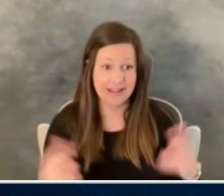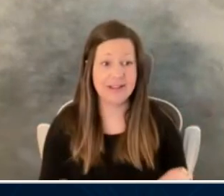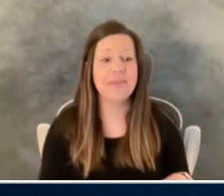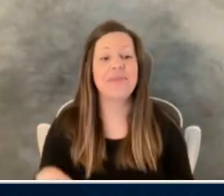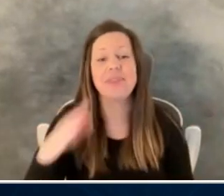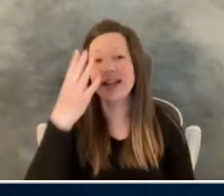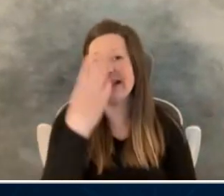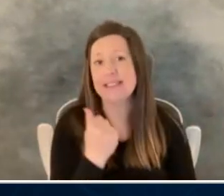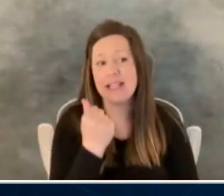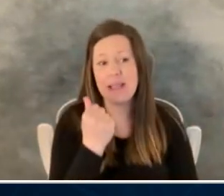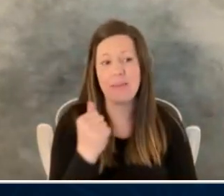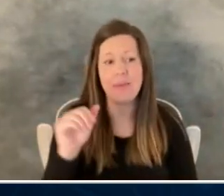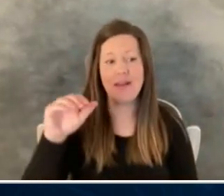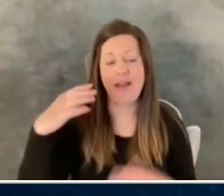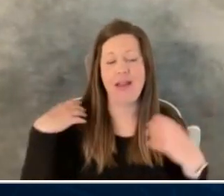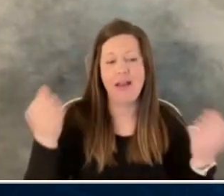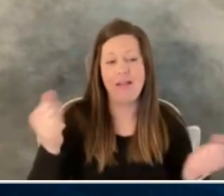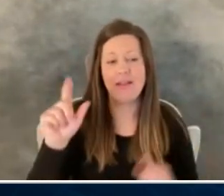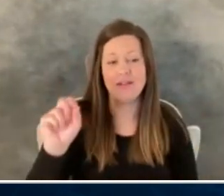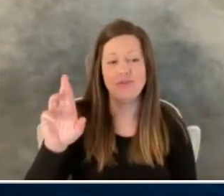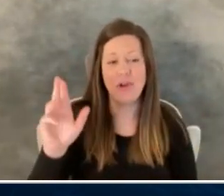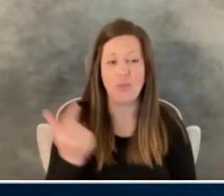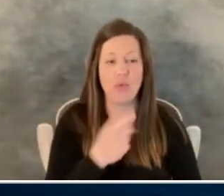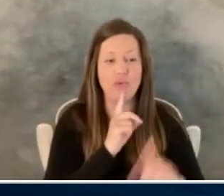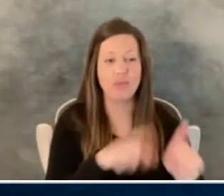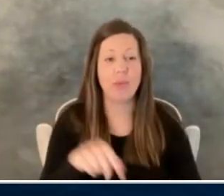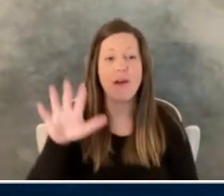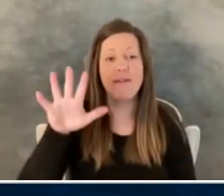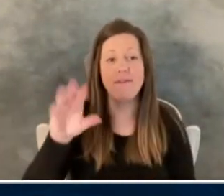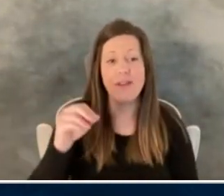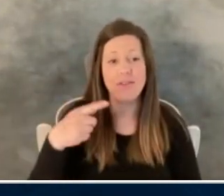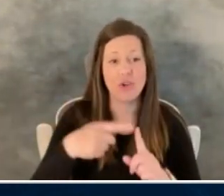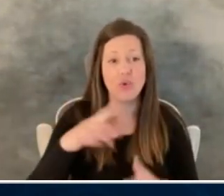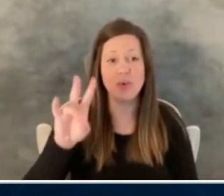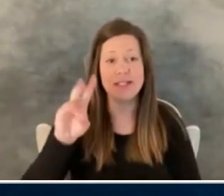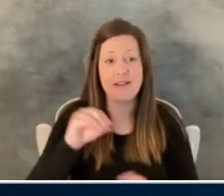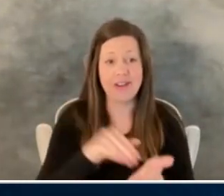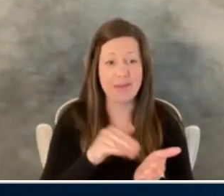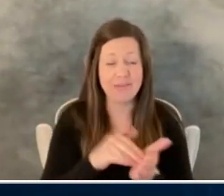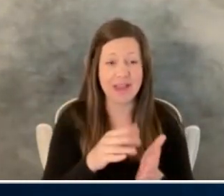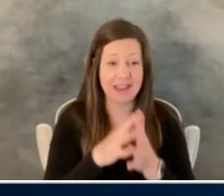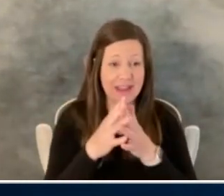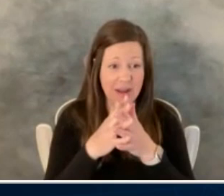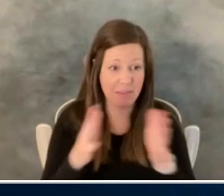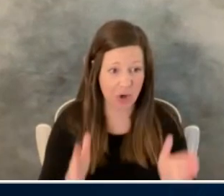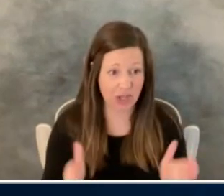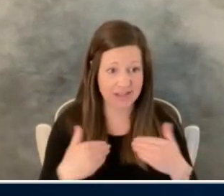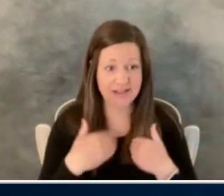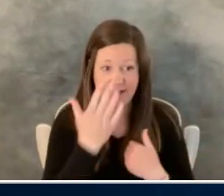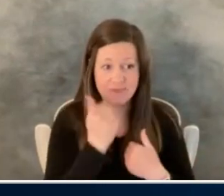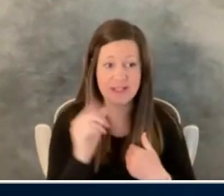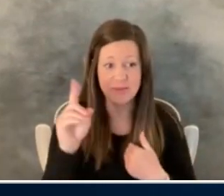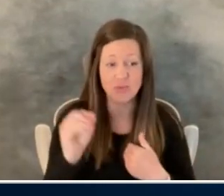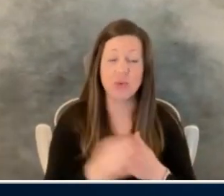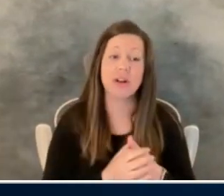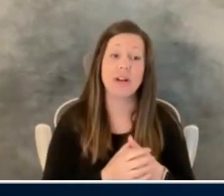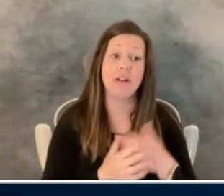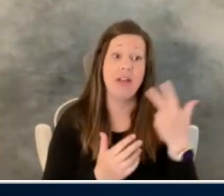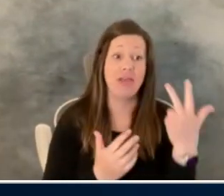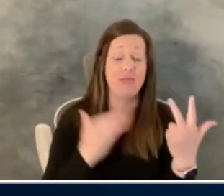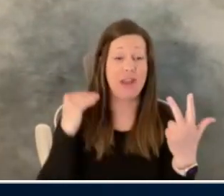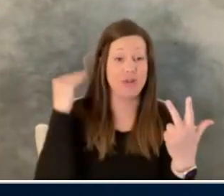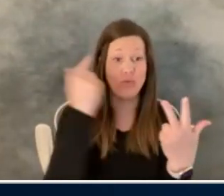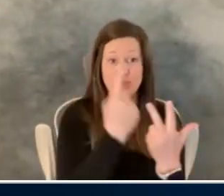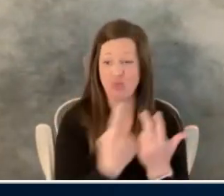reports 50 to 70 million Americans have sleep disorders. 1 in 3 adults don't regularly get the recommended amount